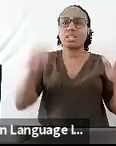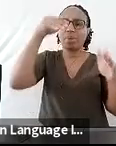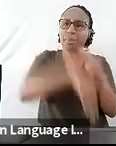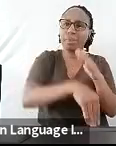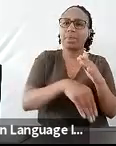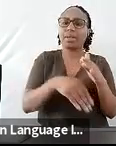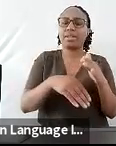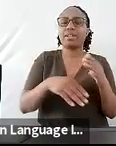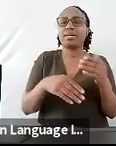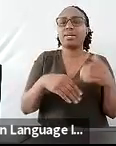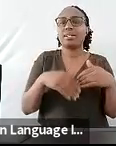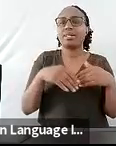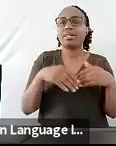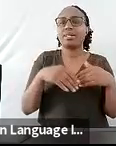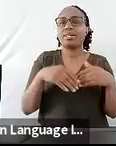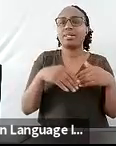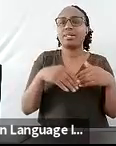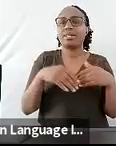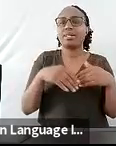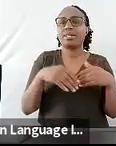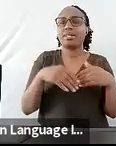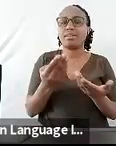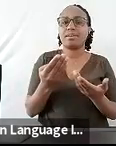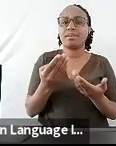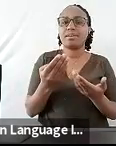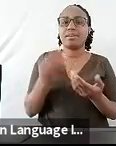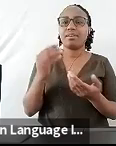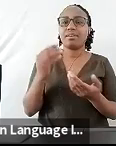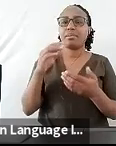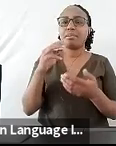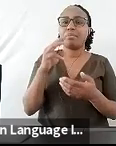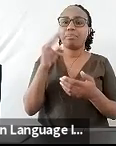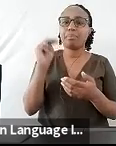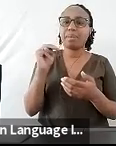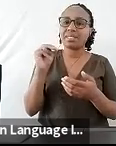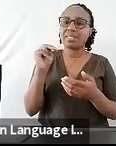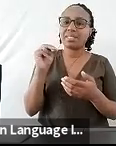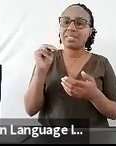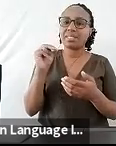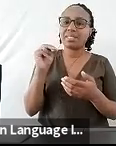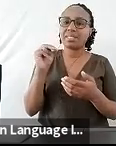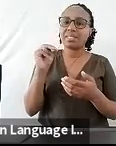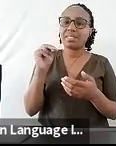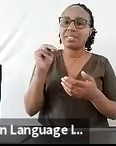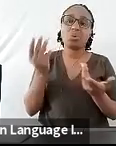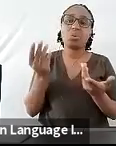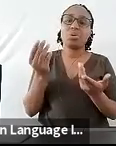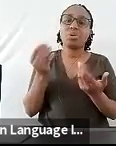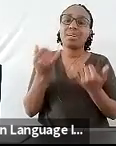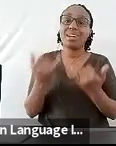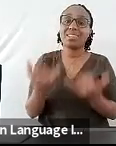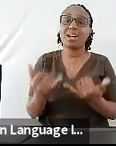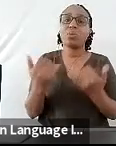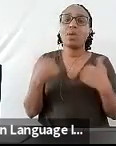Gulf of Mexico, Mediterranean Sea, South Asian Sea, like right now, there are thousands of people who are on the move on these bodies of